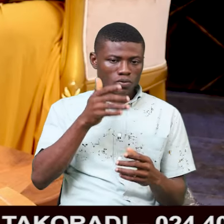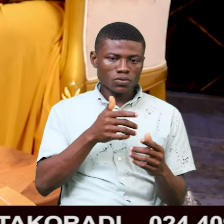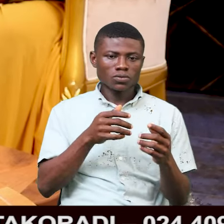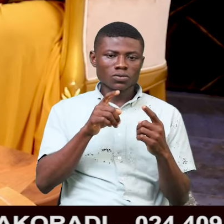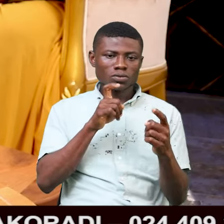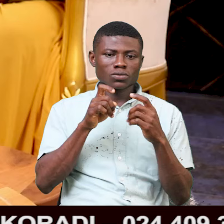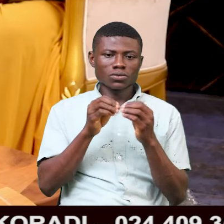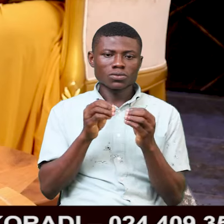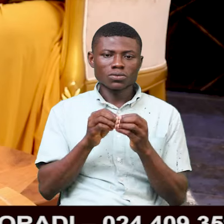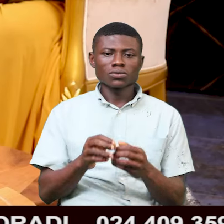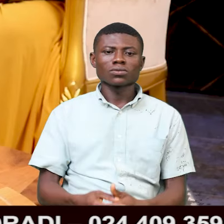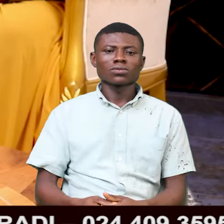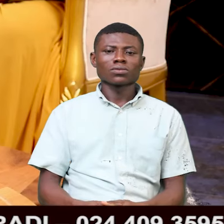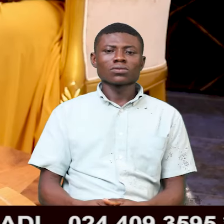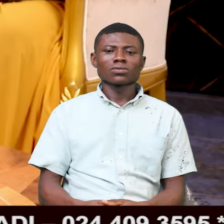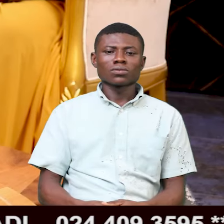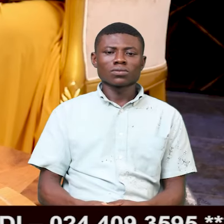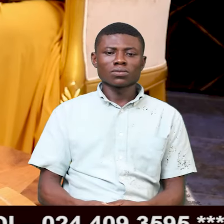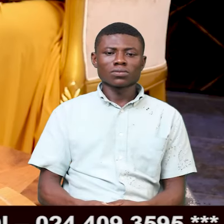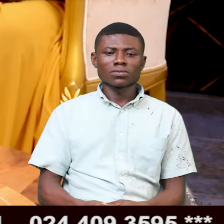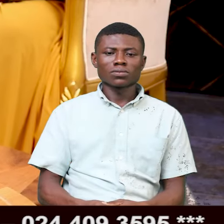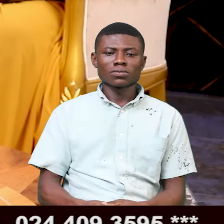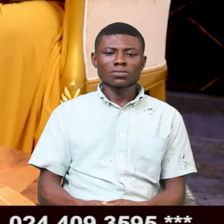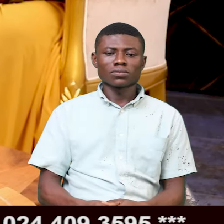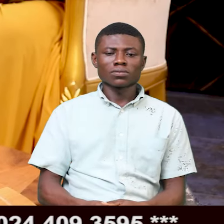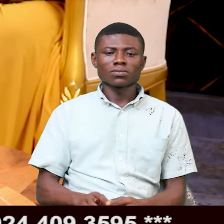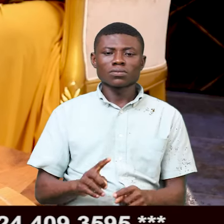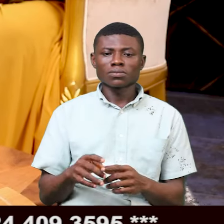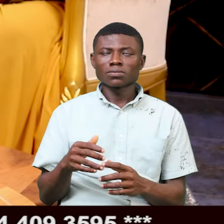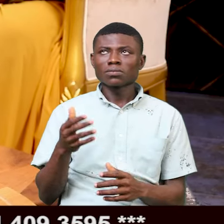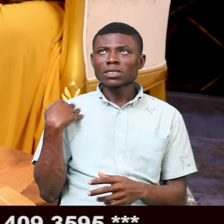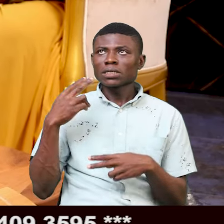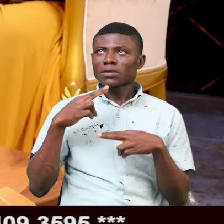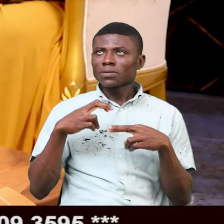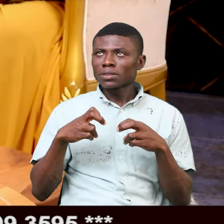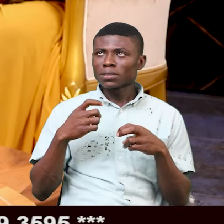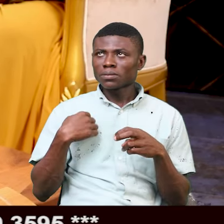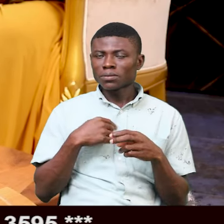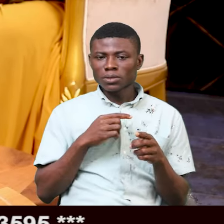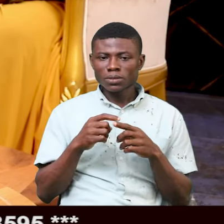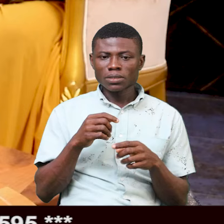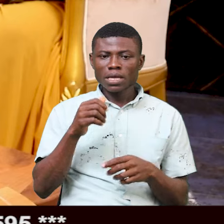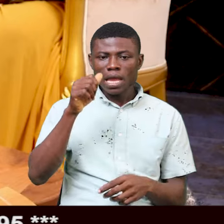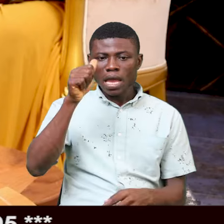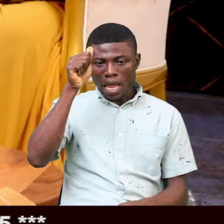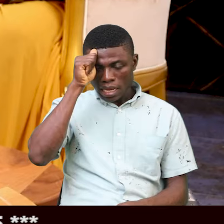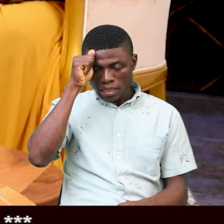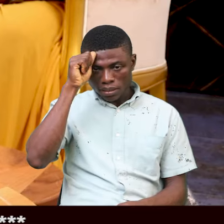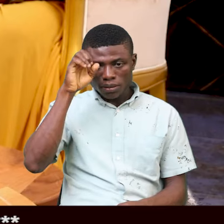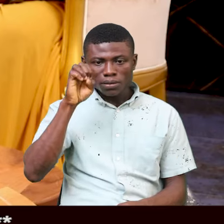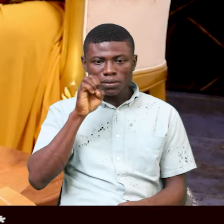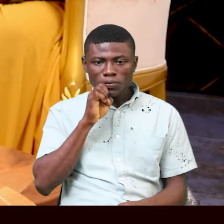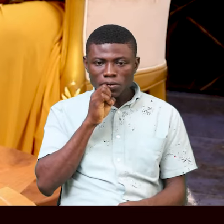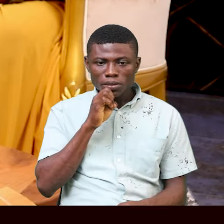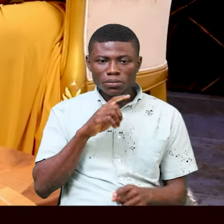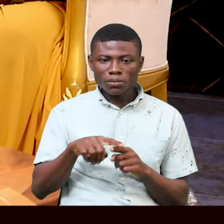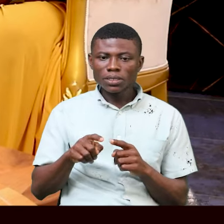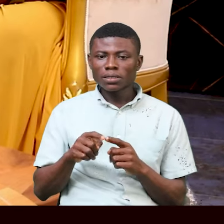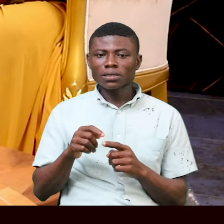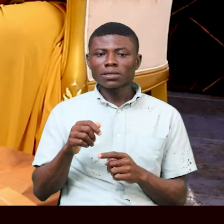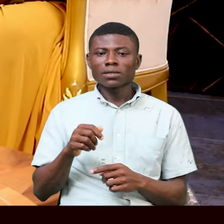I know, dear. I can't say, Uncle Mew. Let's say, research be a me, I say, Adam ni Eve. When some call